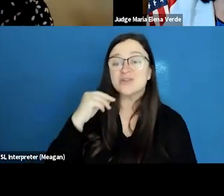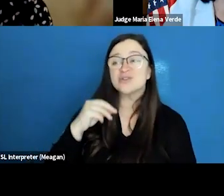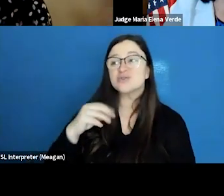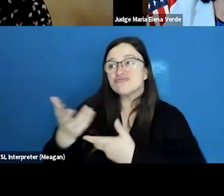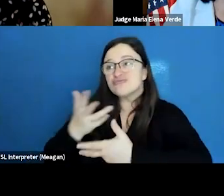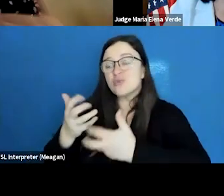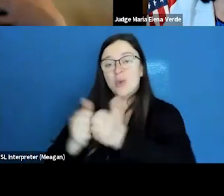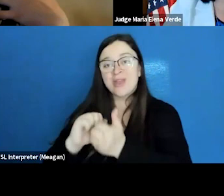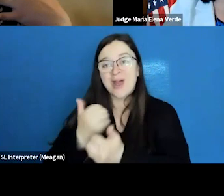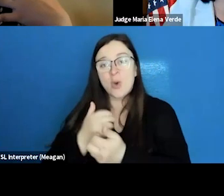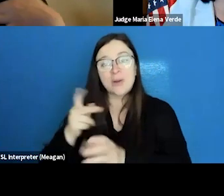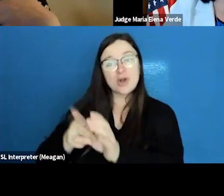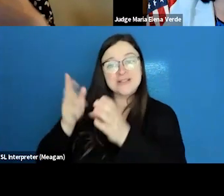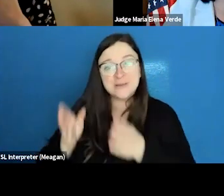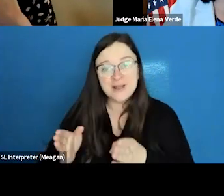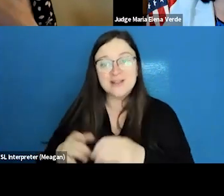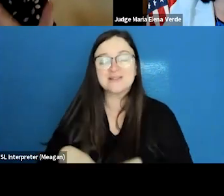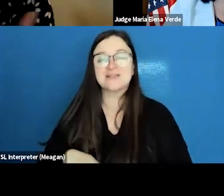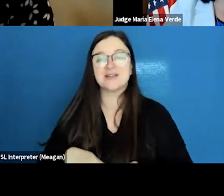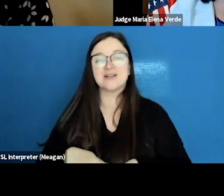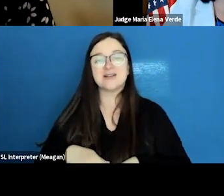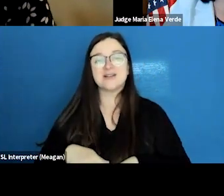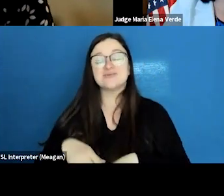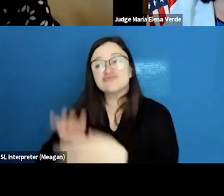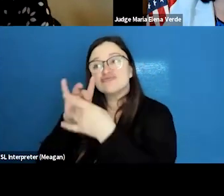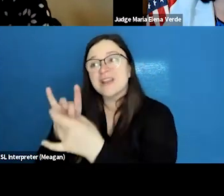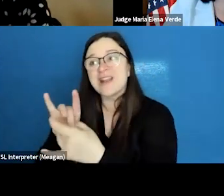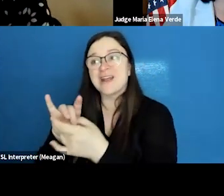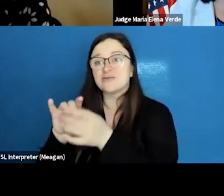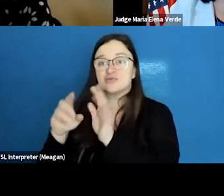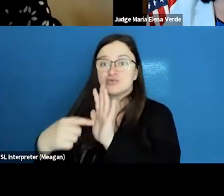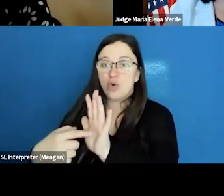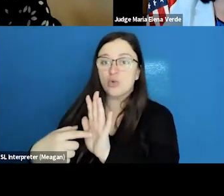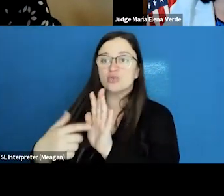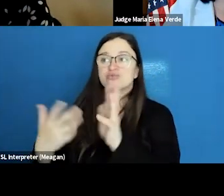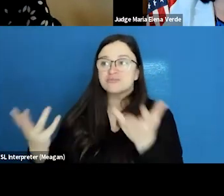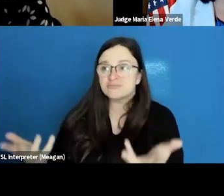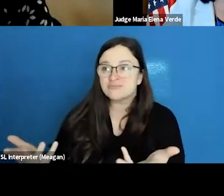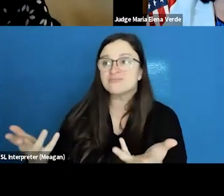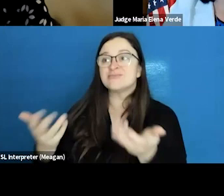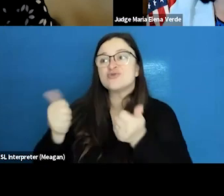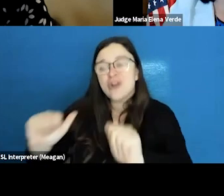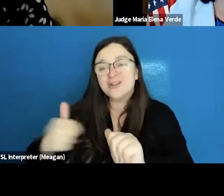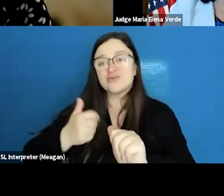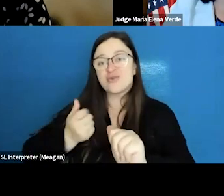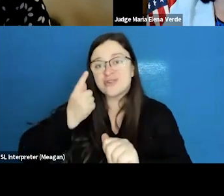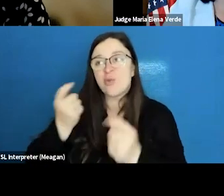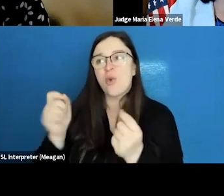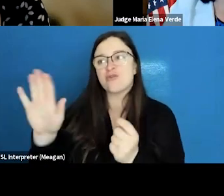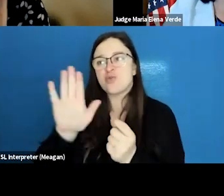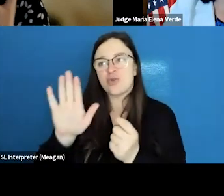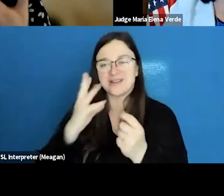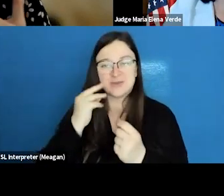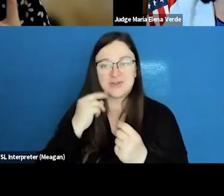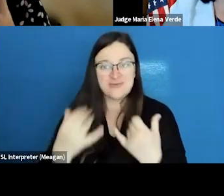our treatment programs, to connect with them and try to understand what they're experiencing in the moment. We